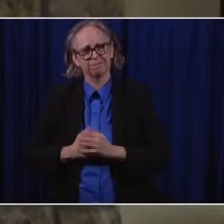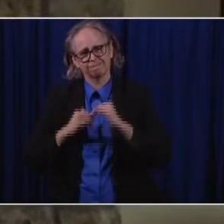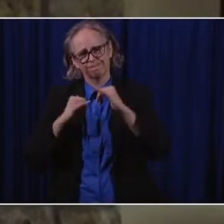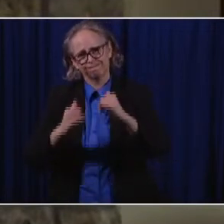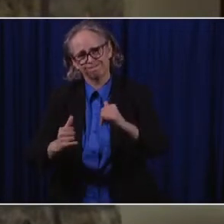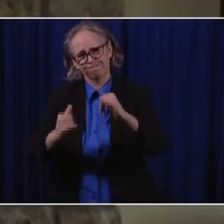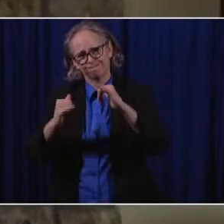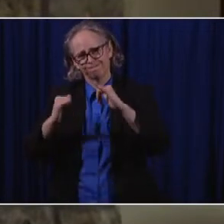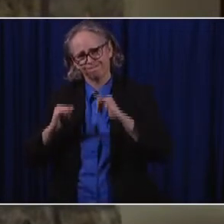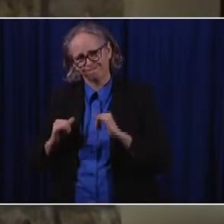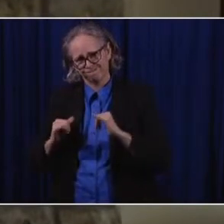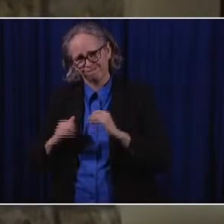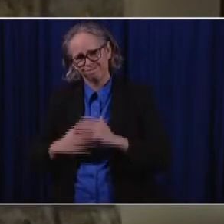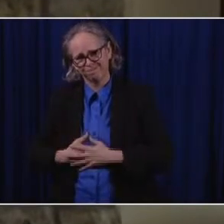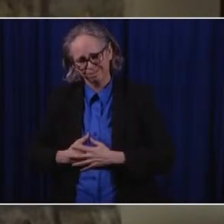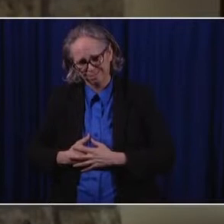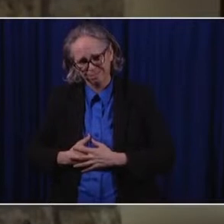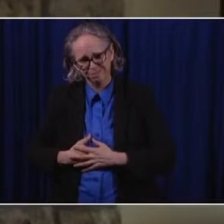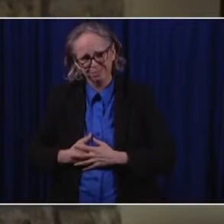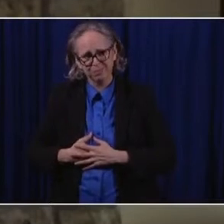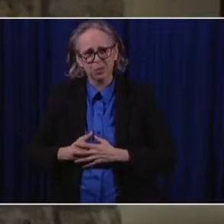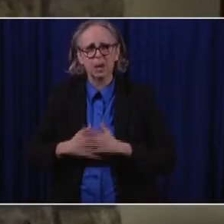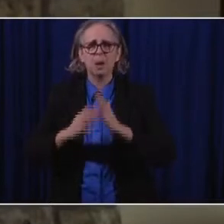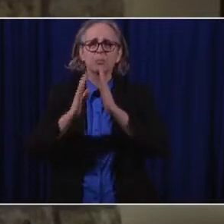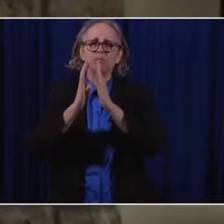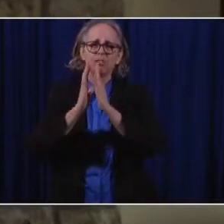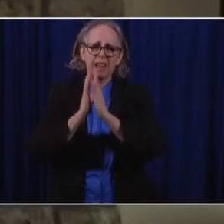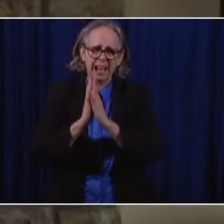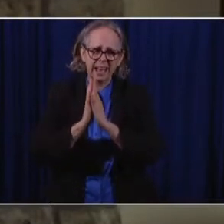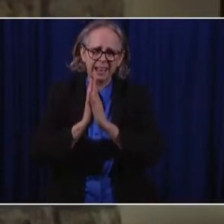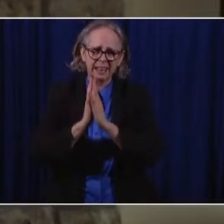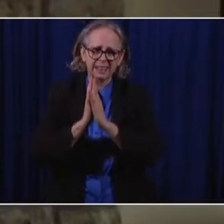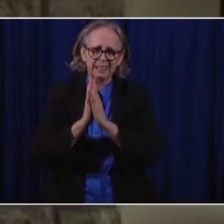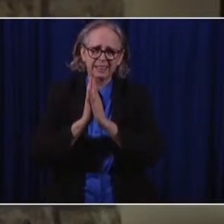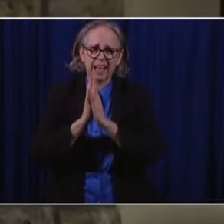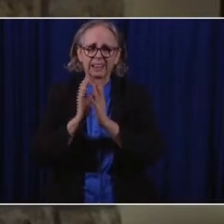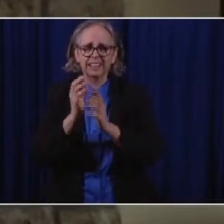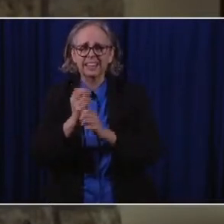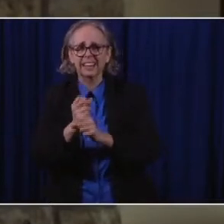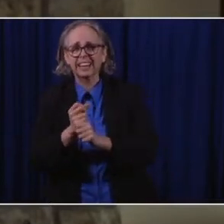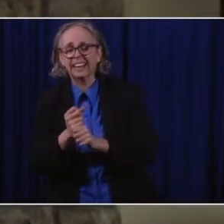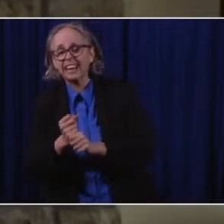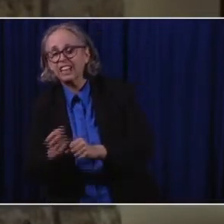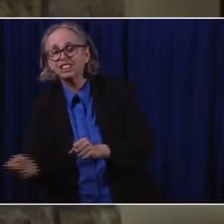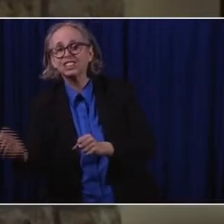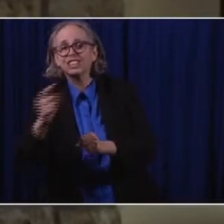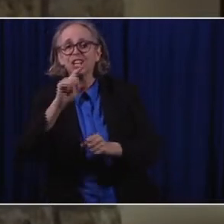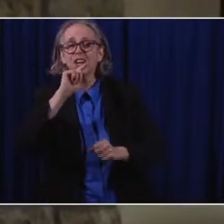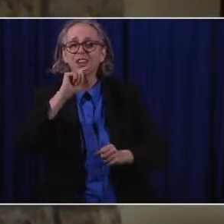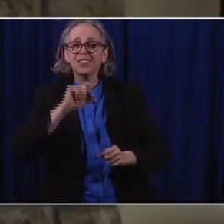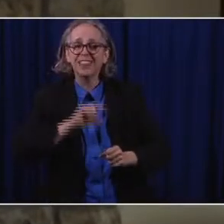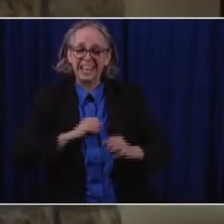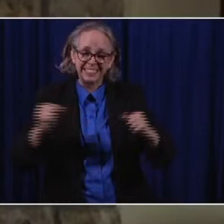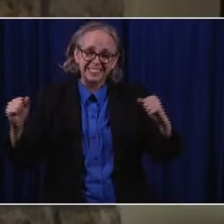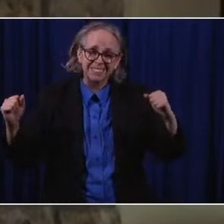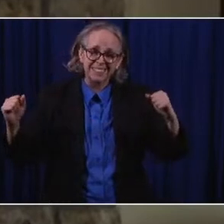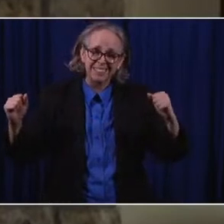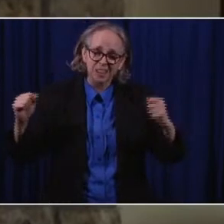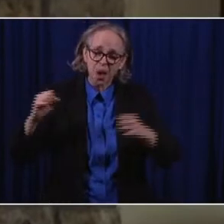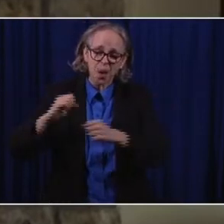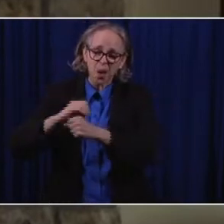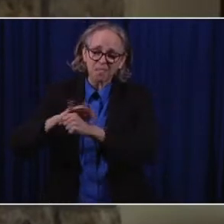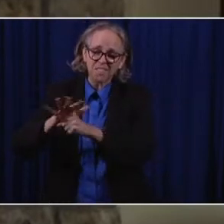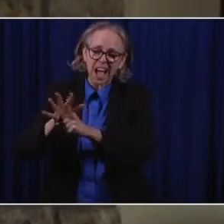that is that next Thanksgiving, when we are free of this virus, we